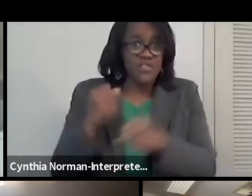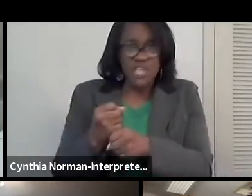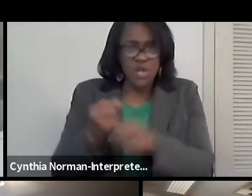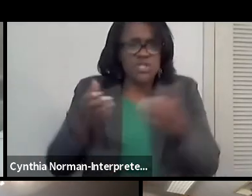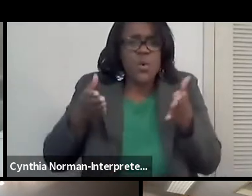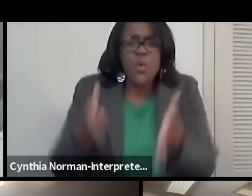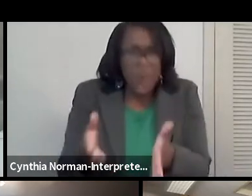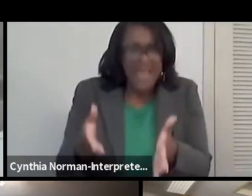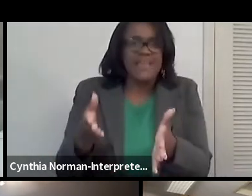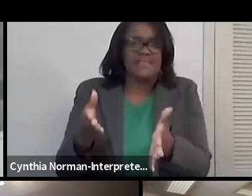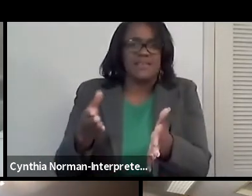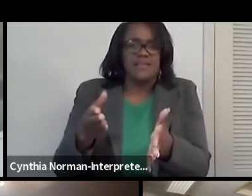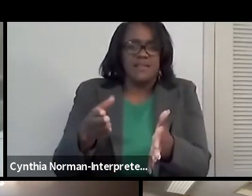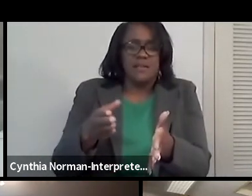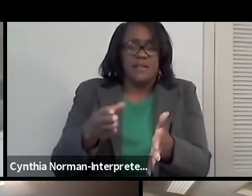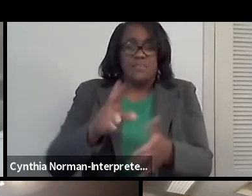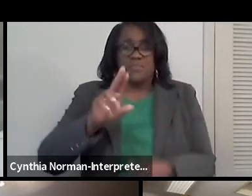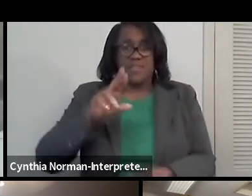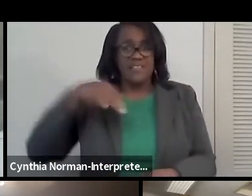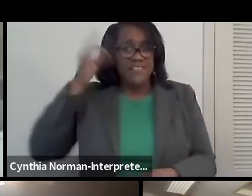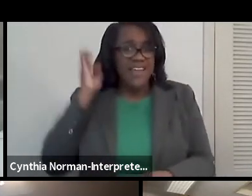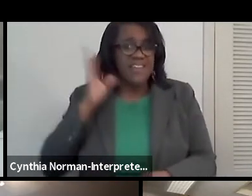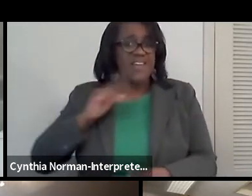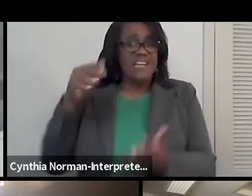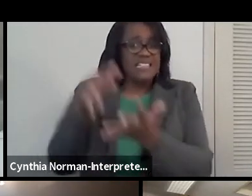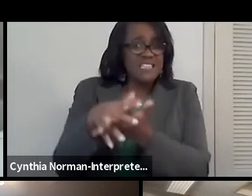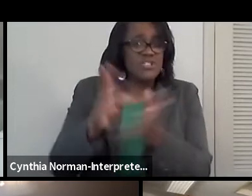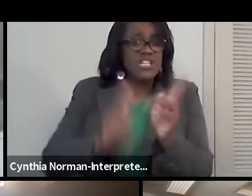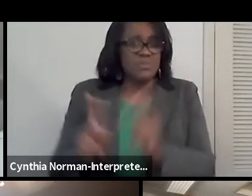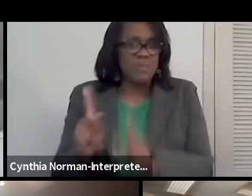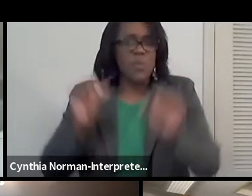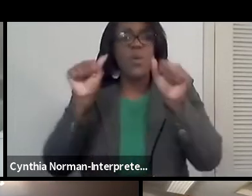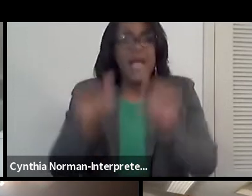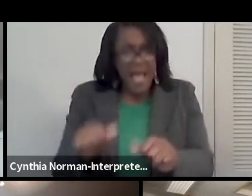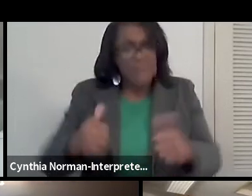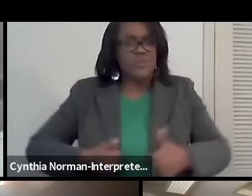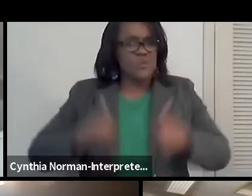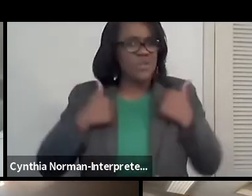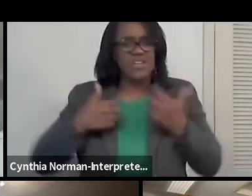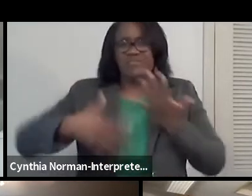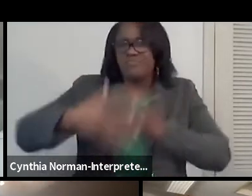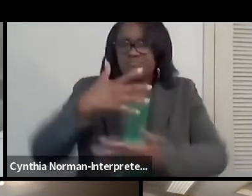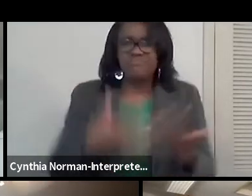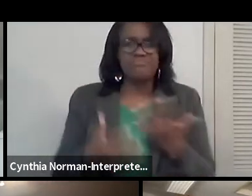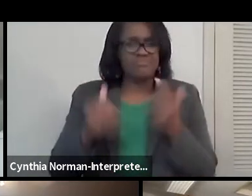which Native and Indigenous communities were able to live and coexist side by side with mammals.